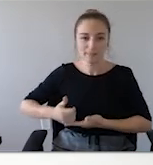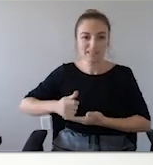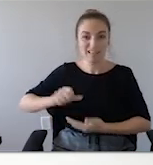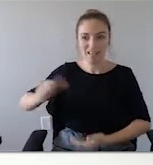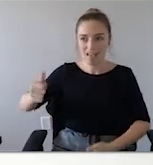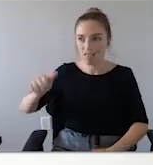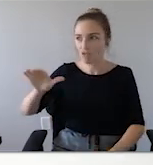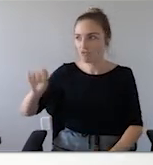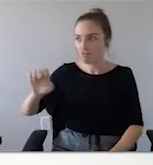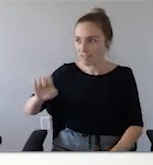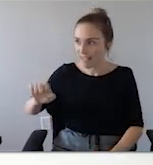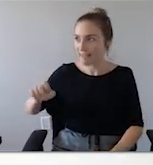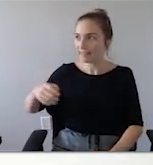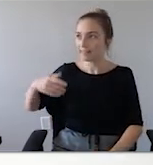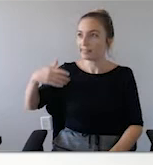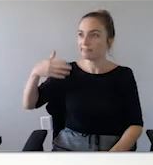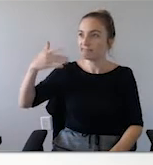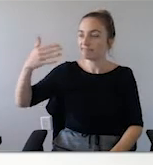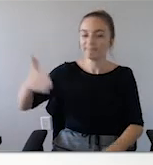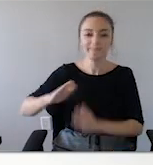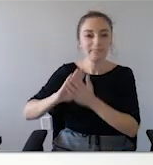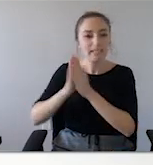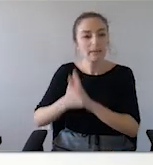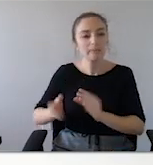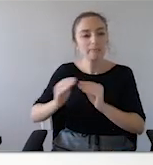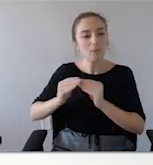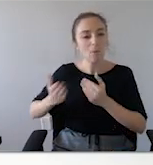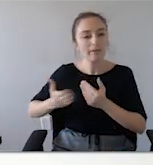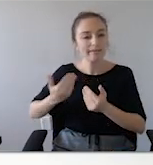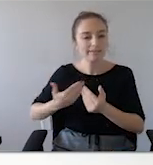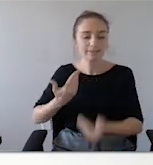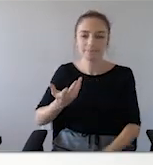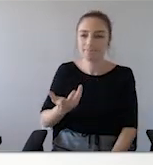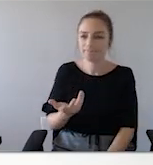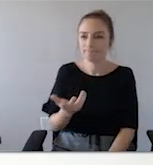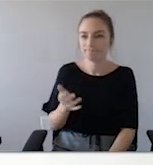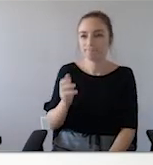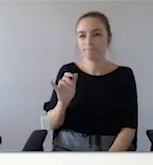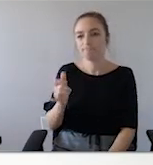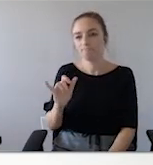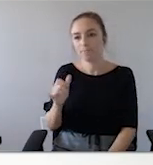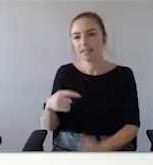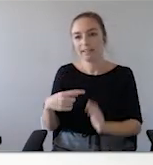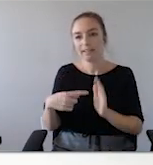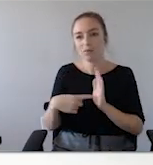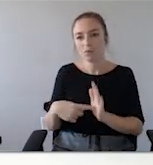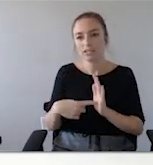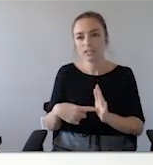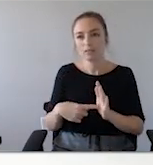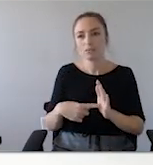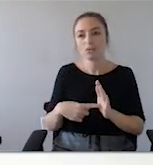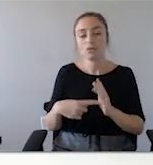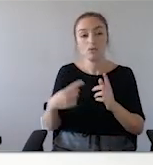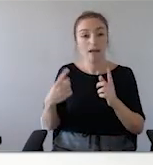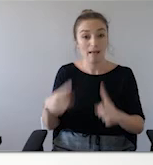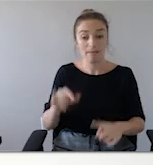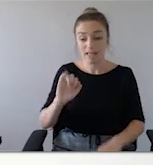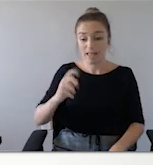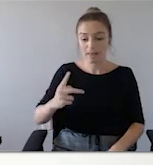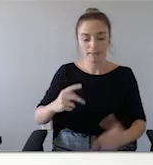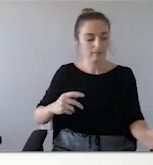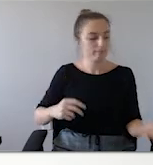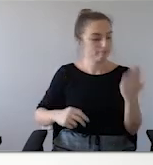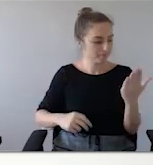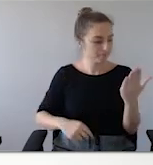be easy. Things like when you look at your IEP and there's a list of names of who attended, but yet you're like, wait,